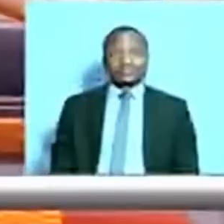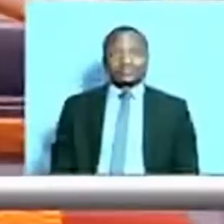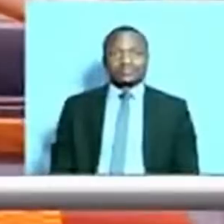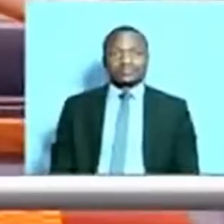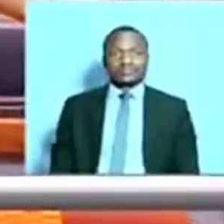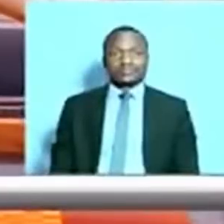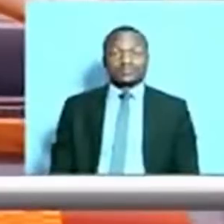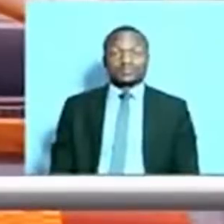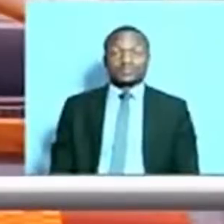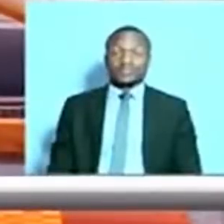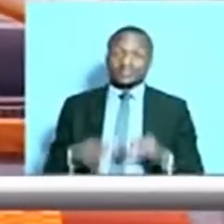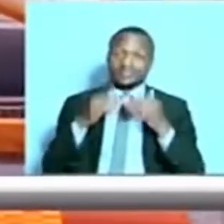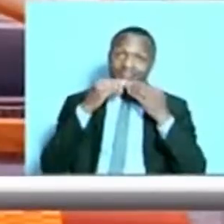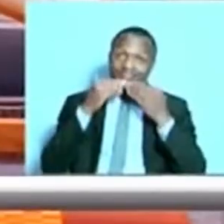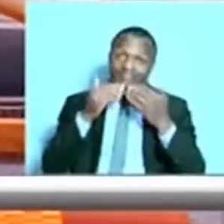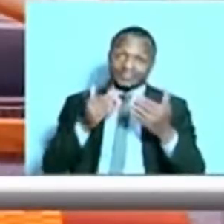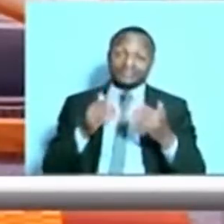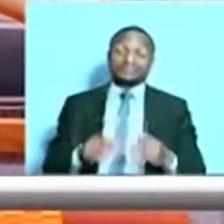Thank you.